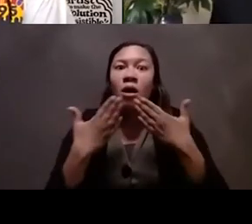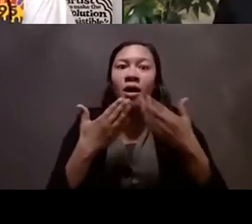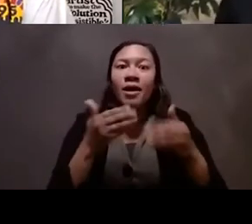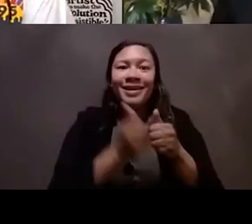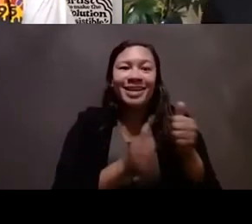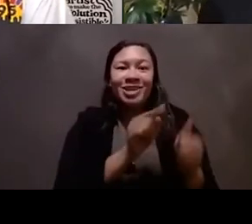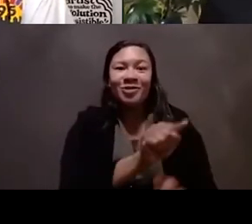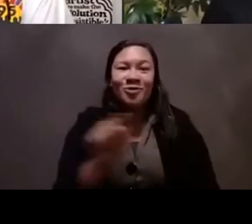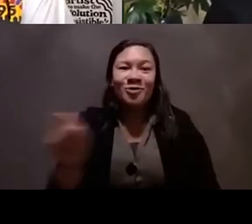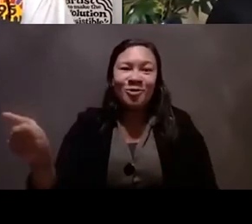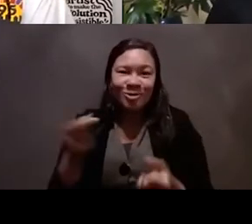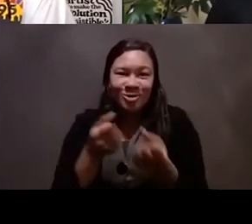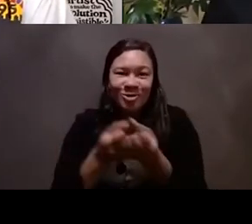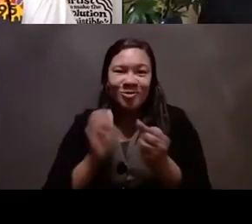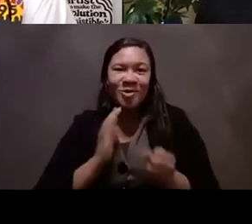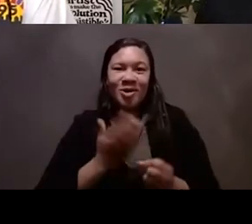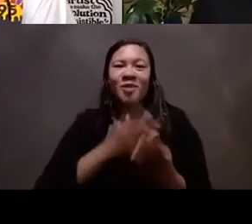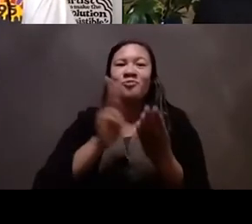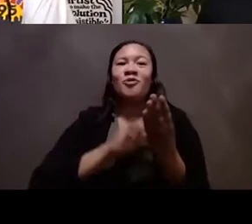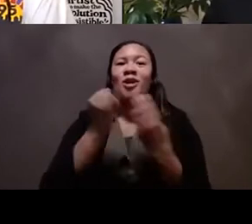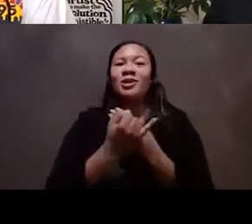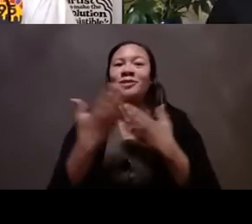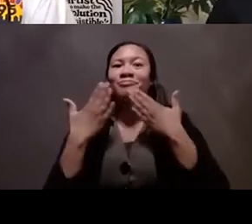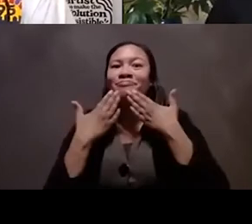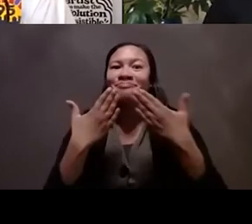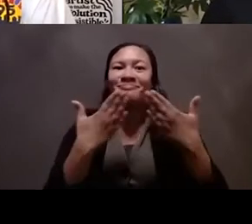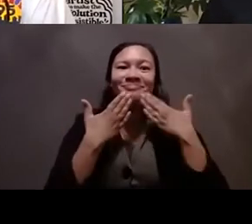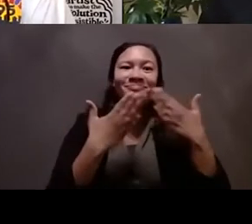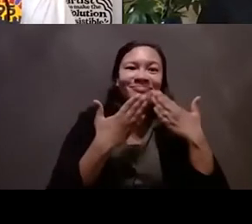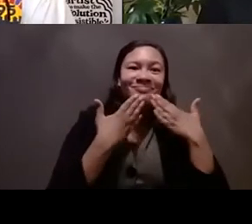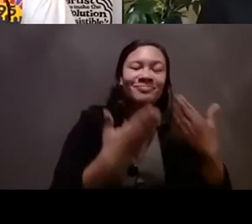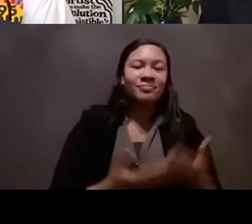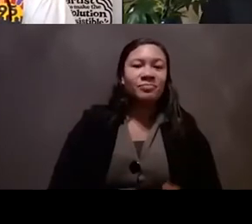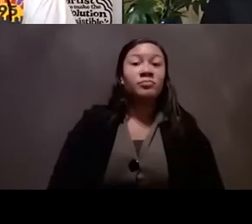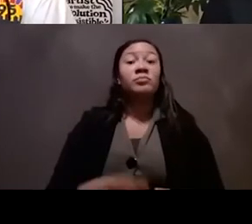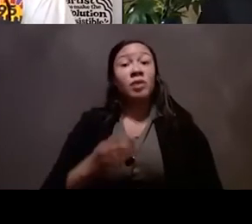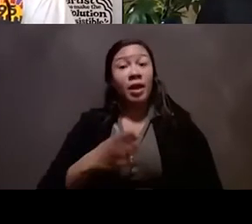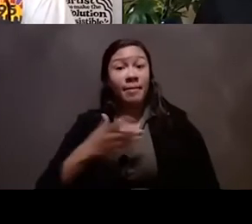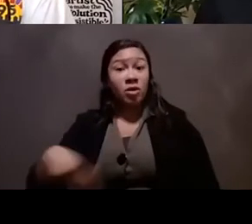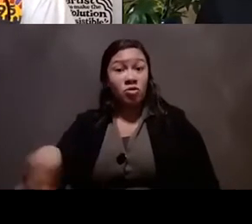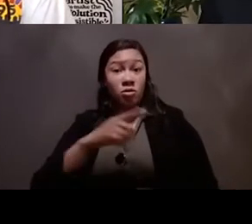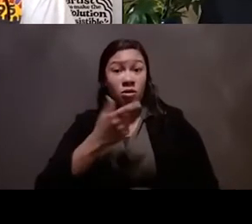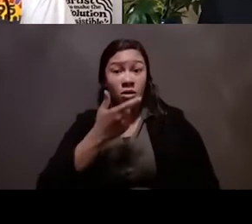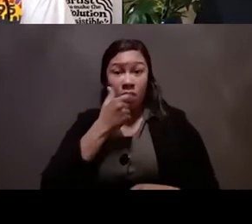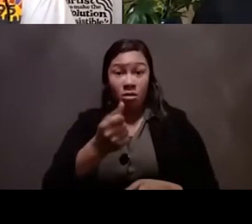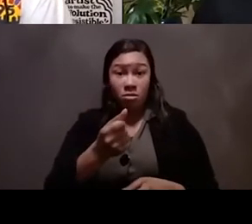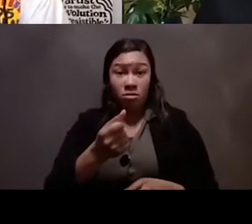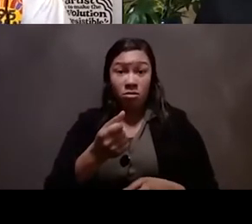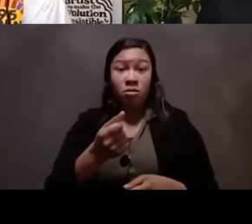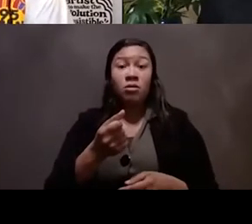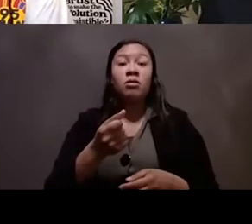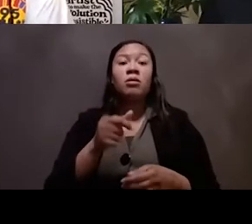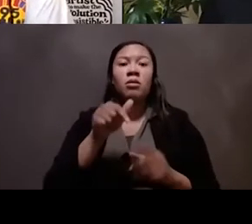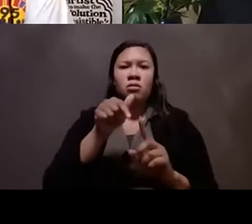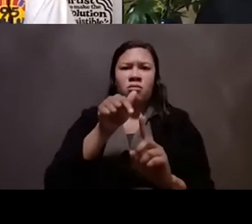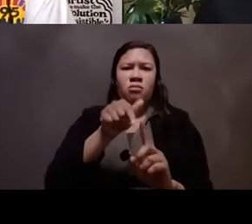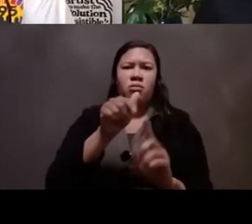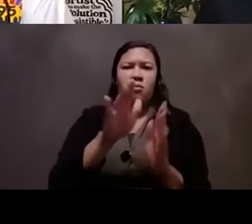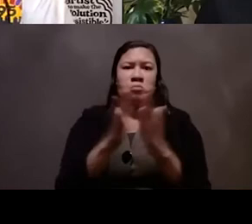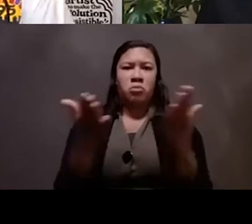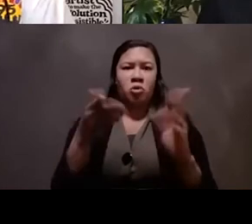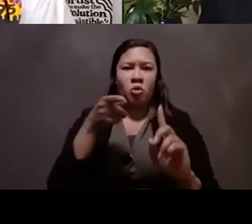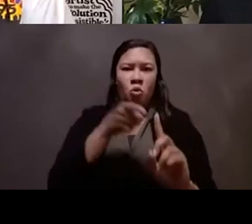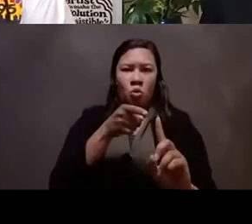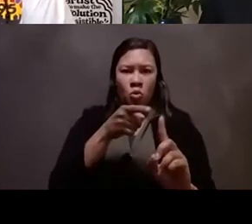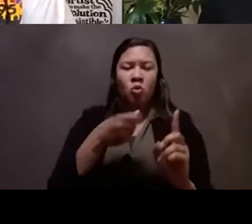that has supported this project, that was really interested in being a catalog, a tome, a holding